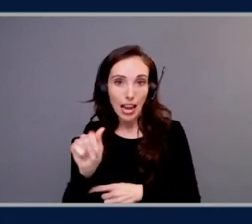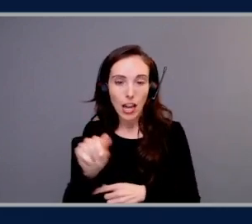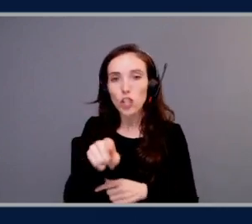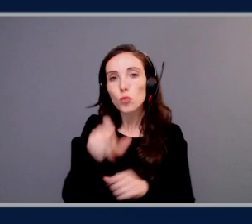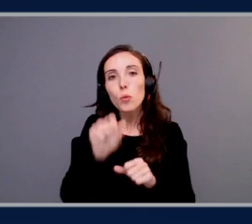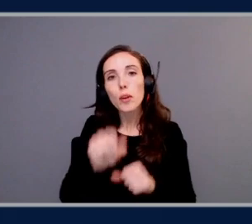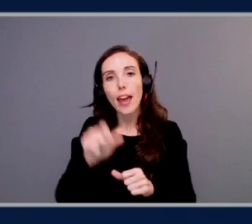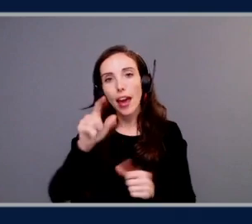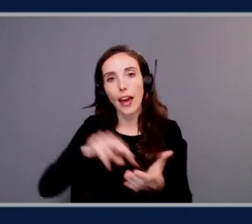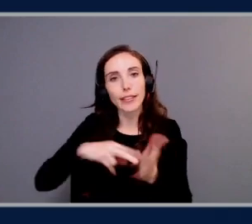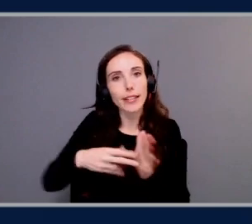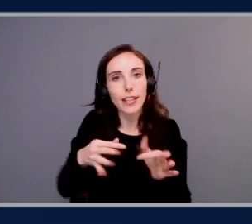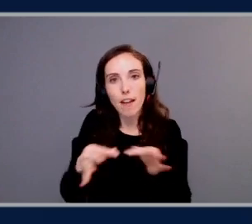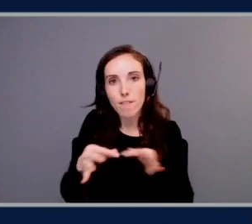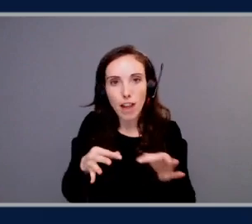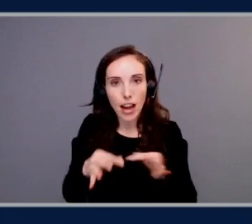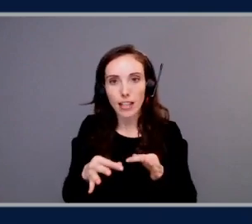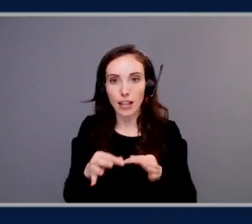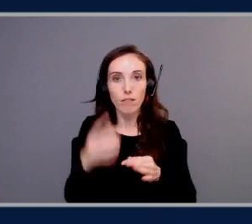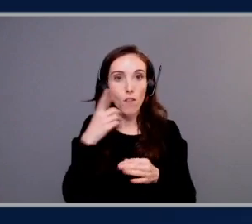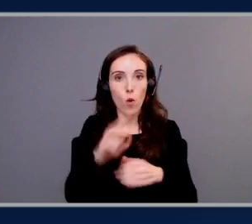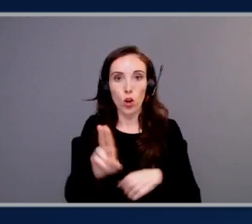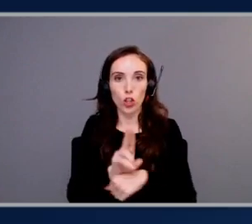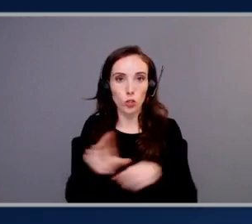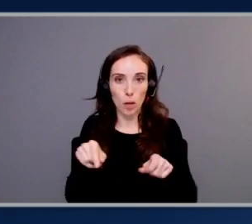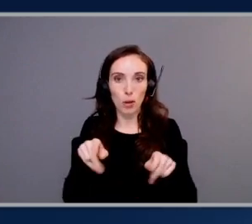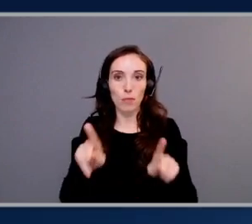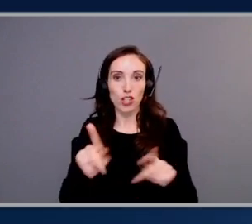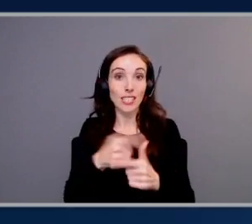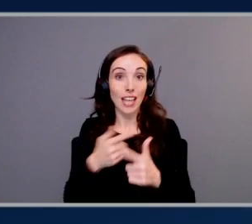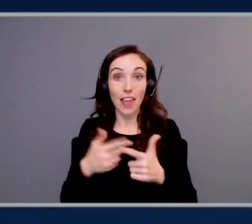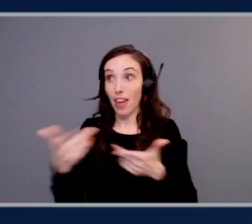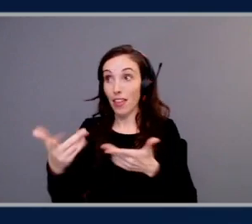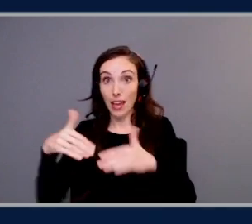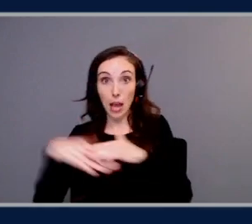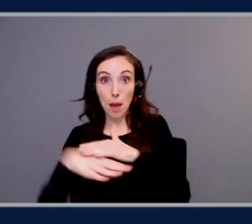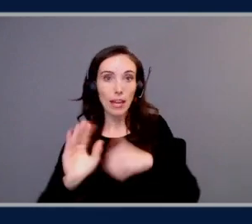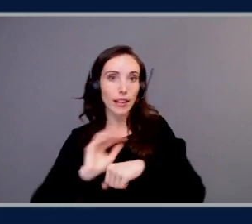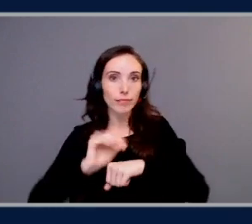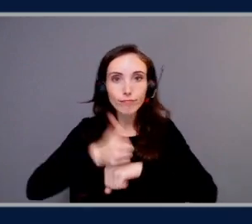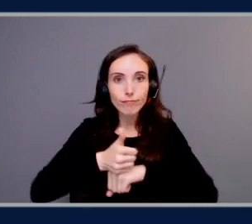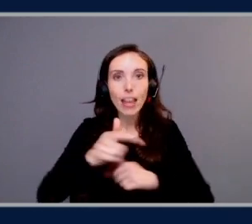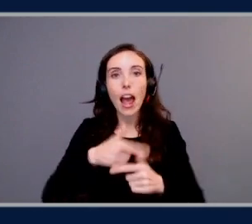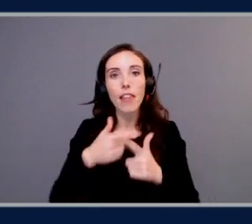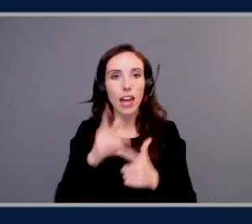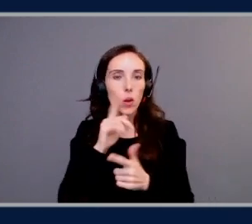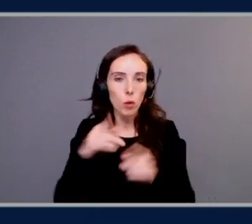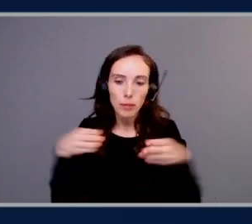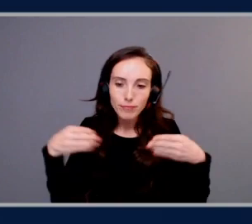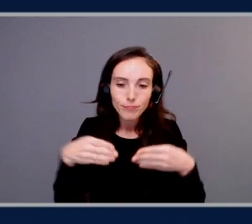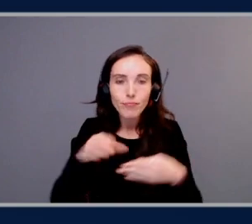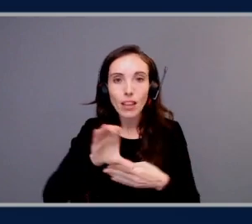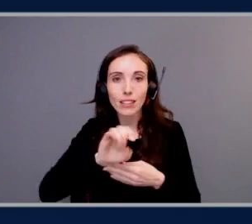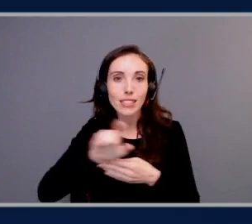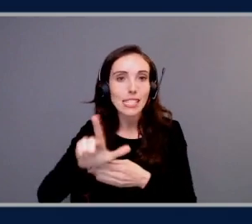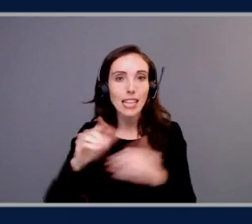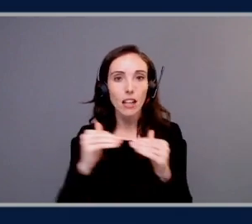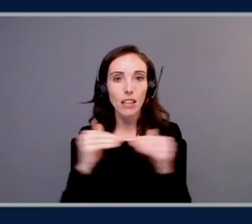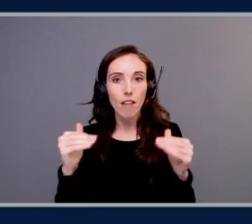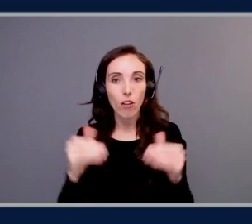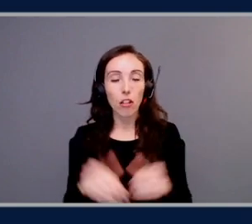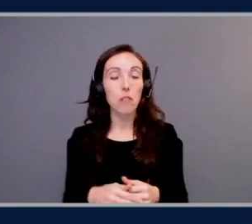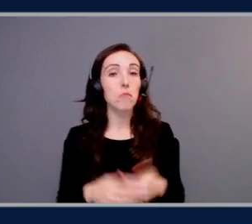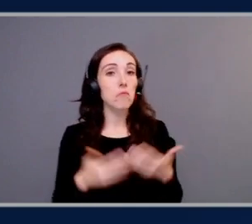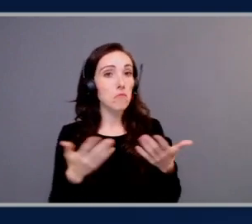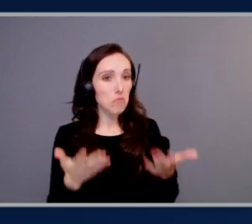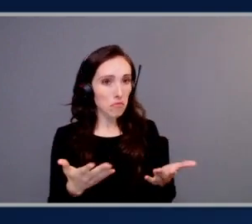and when the user comes in, those permissions are enforced, and you combine them, you go to a cell level. Yeah, I can imagine that this might be a really